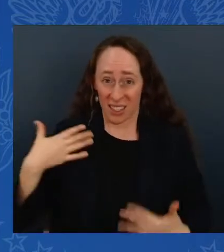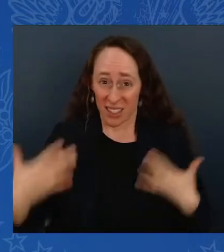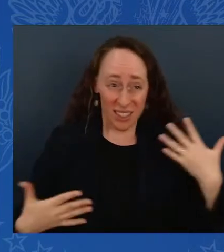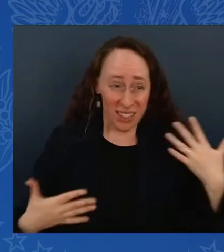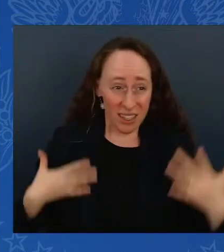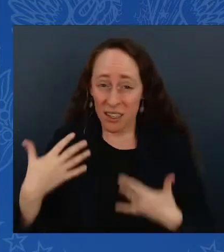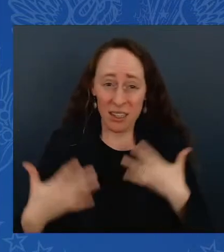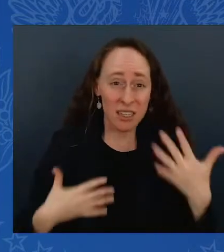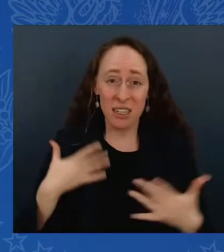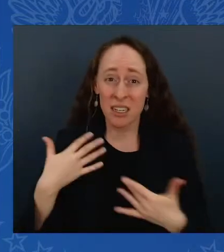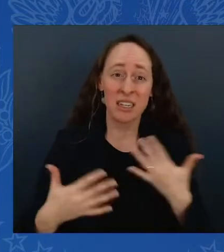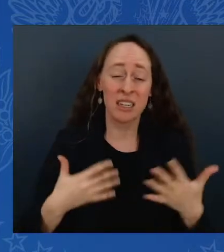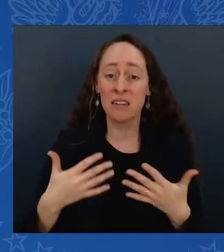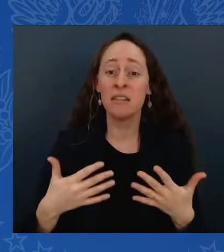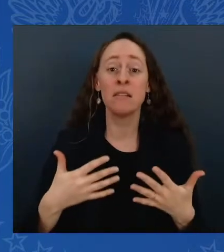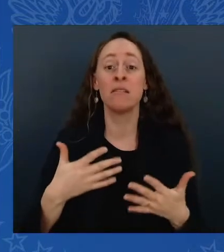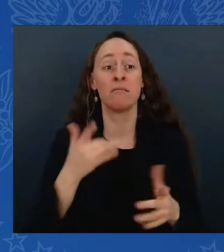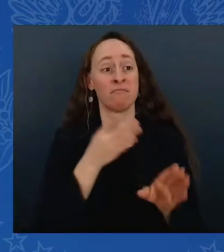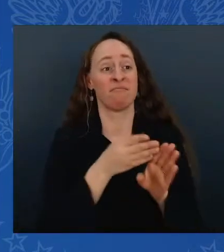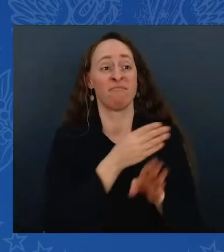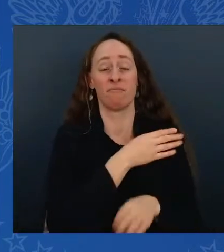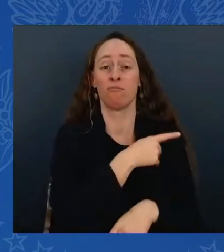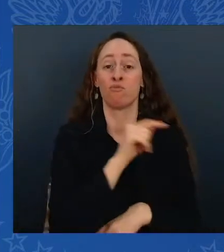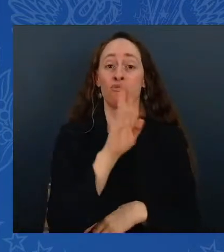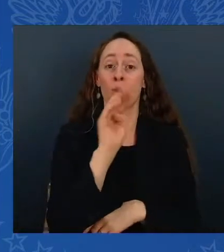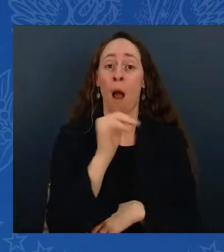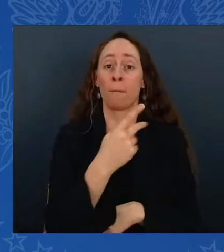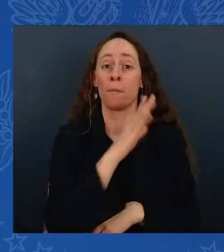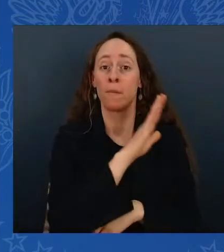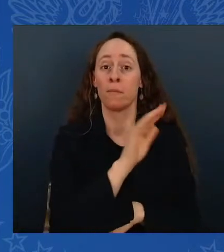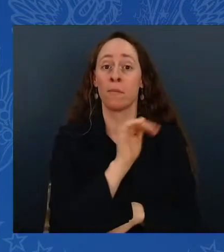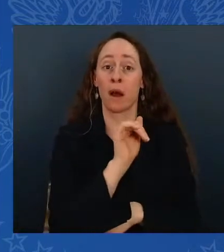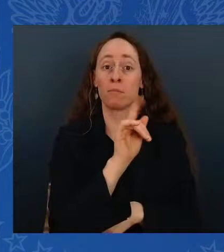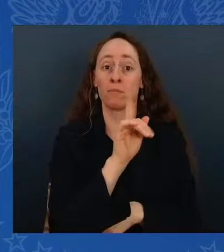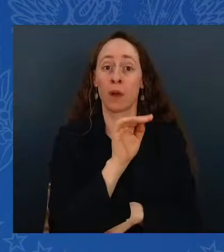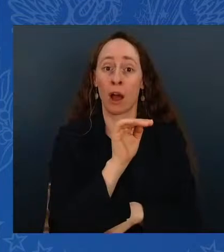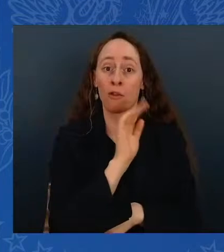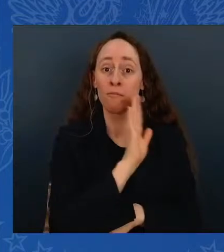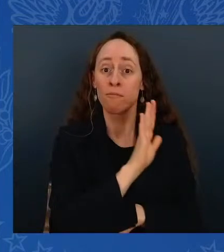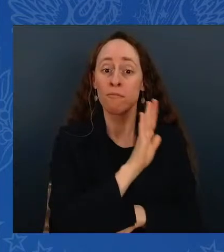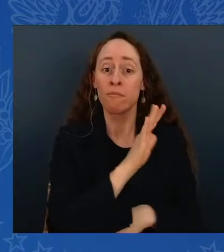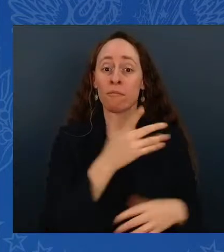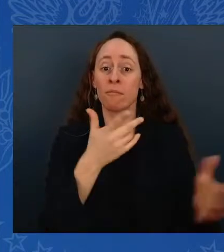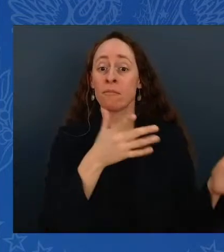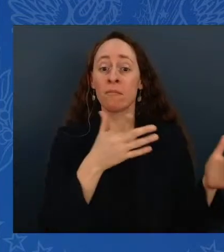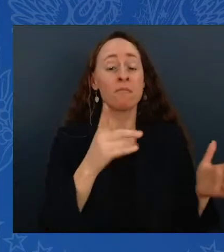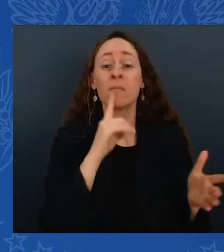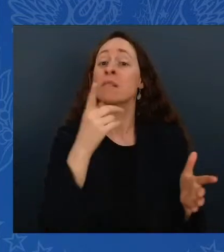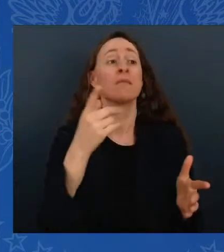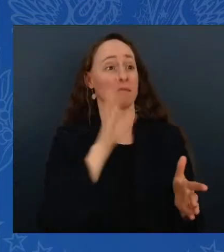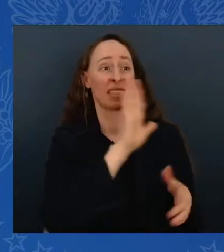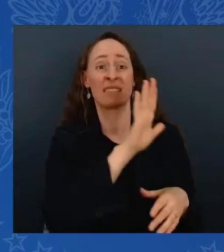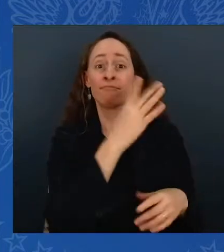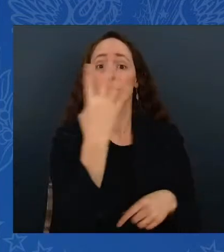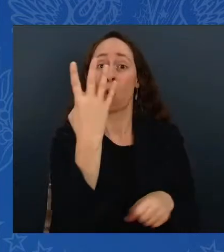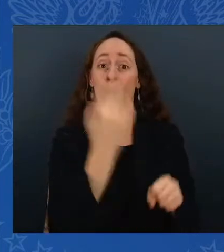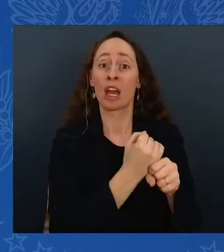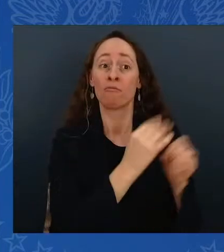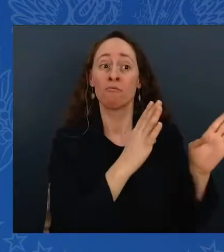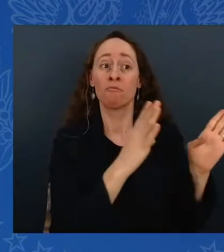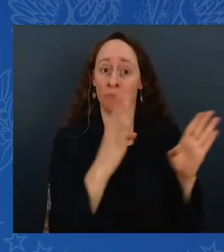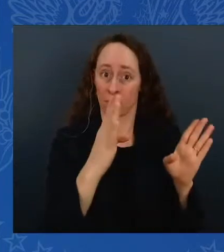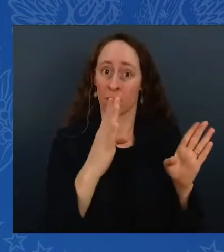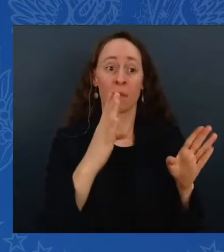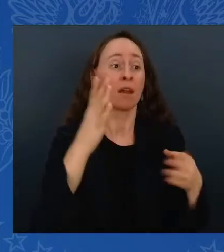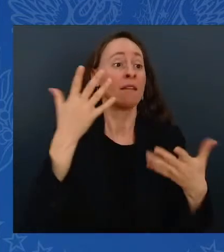just two presidents in American history who left office with fewer jobs than the day he came to office. The other, Herbert